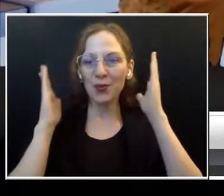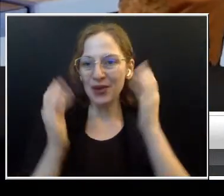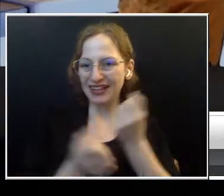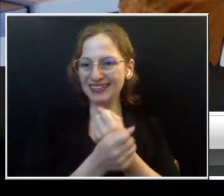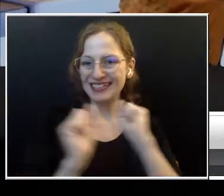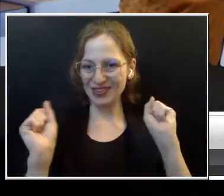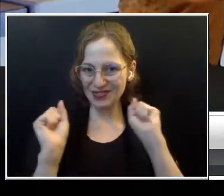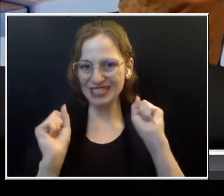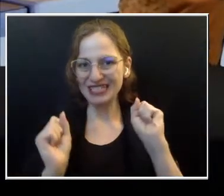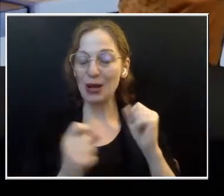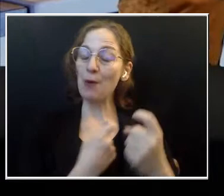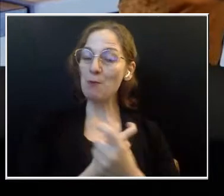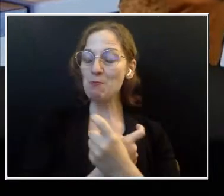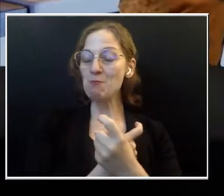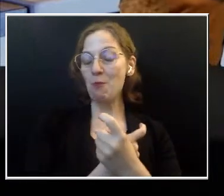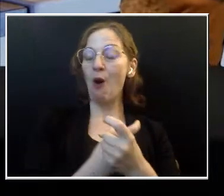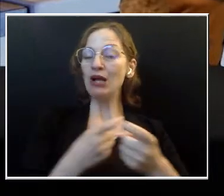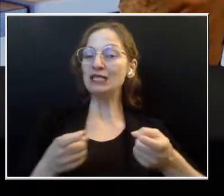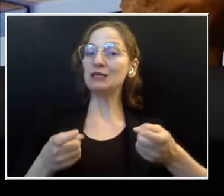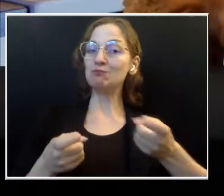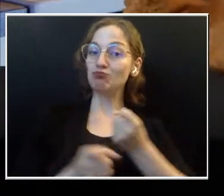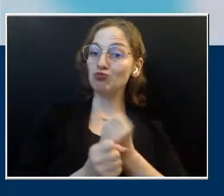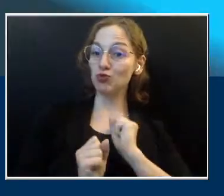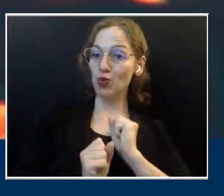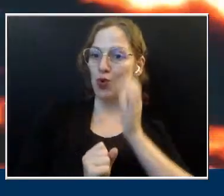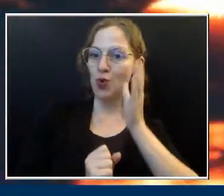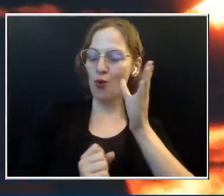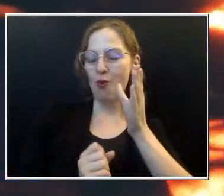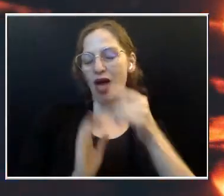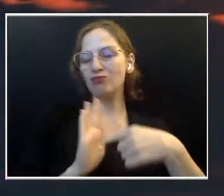sure that makeup and face paint is safe for the kids.